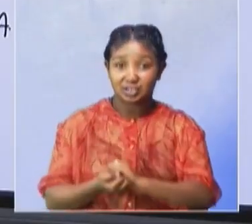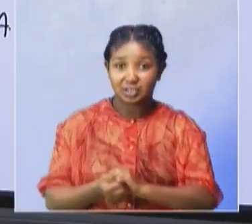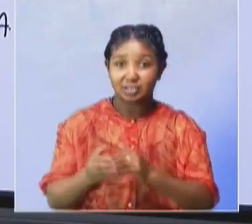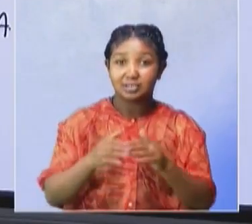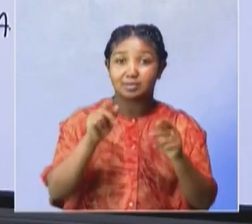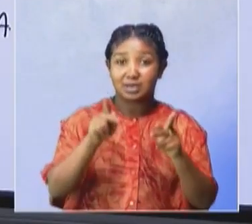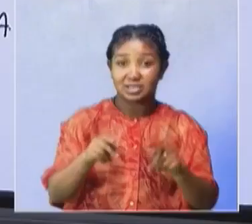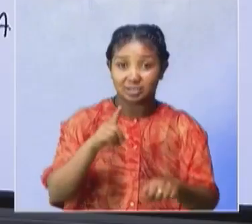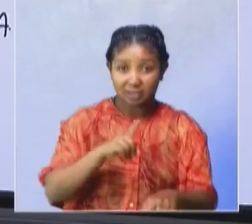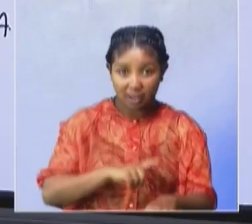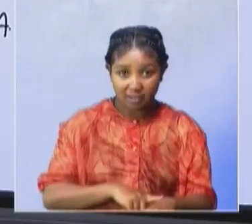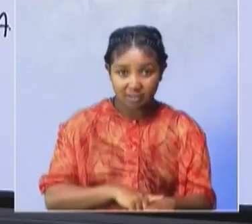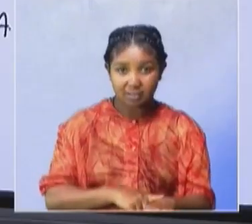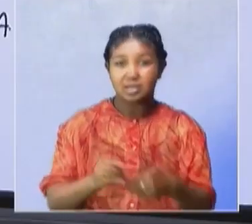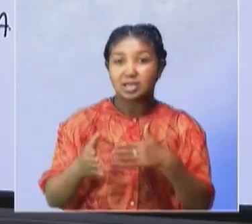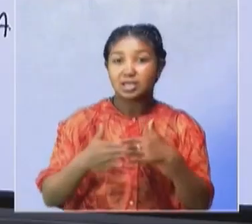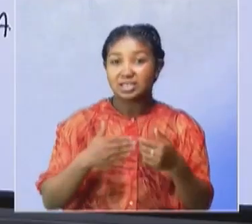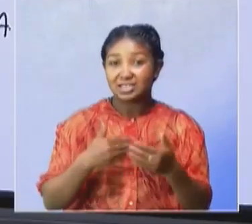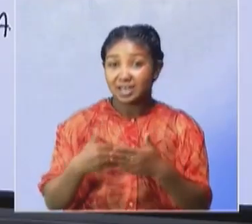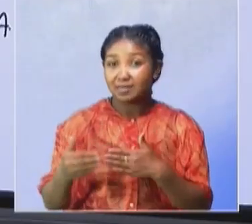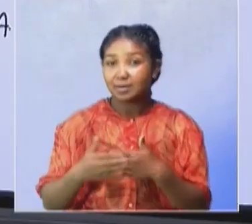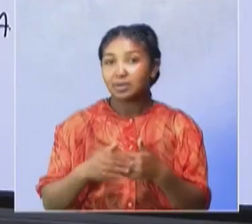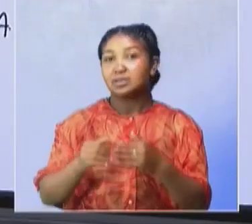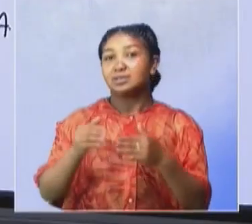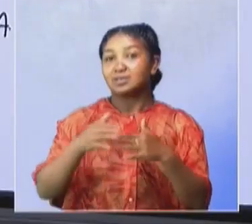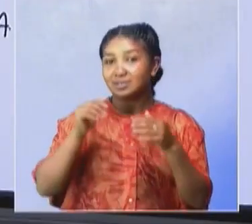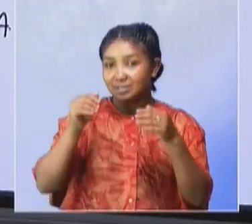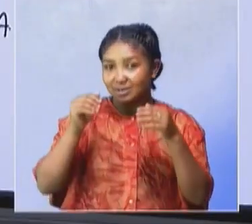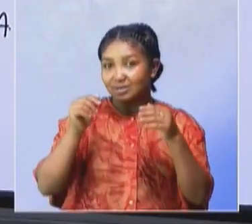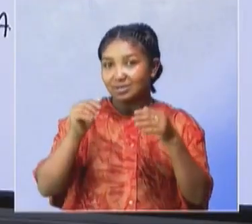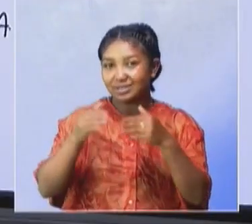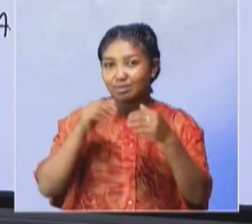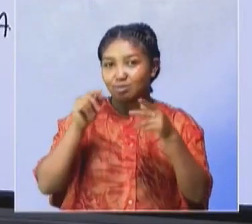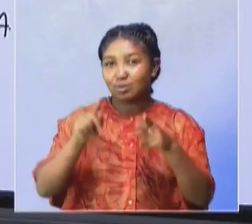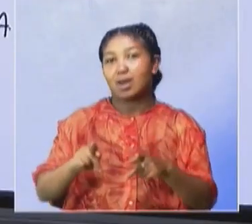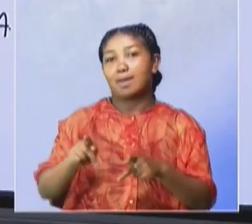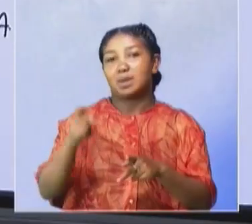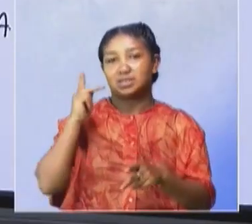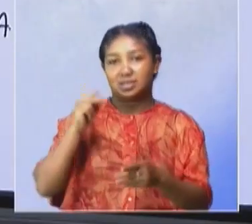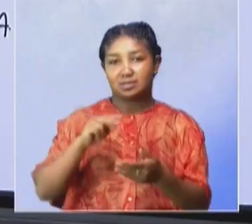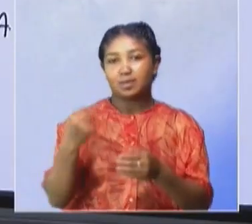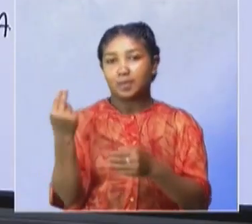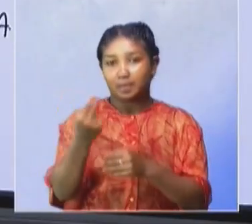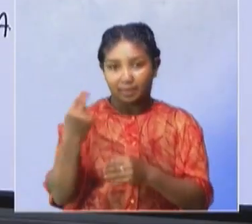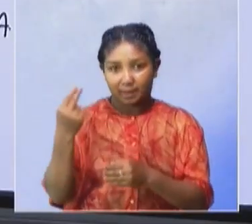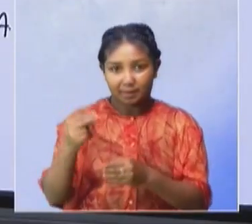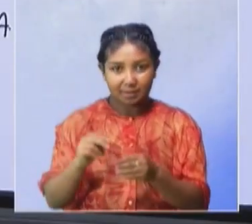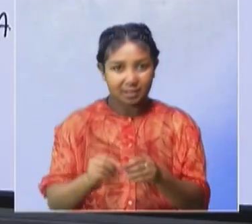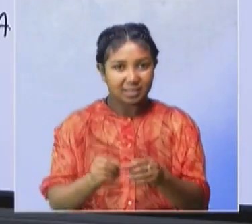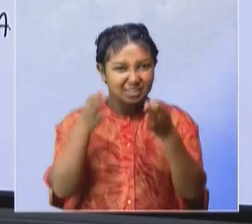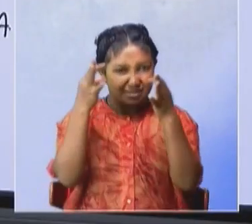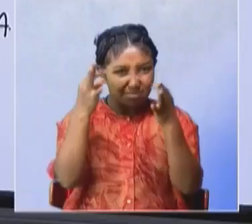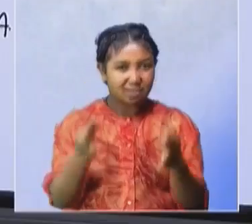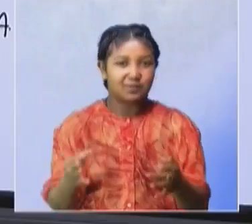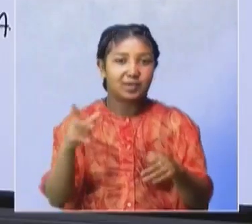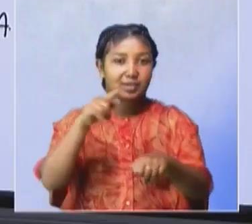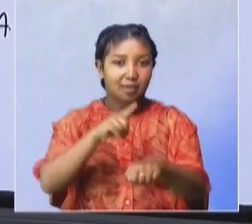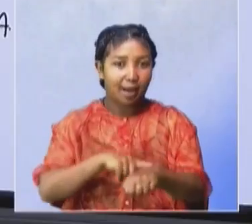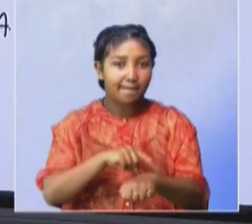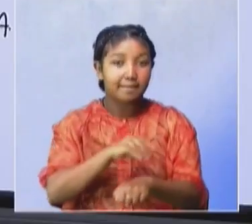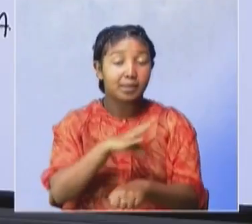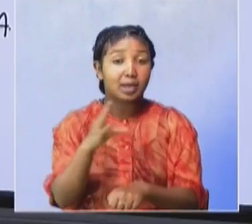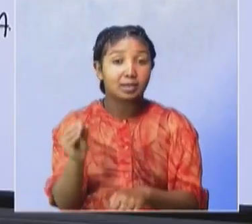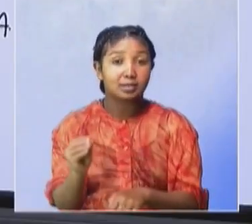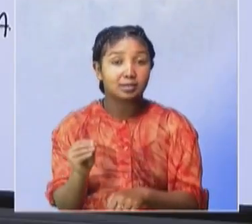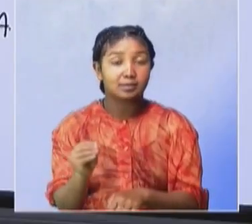simple present tense easily with simple past tense by using specific time and